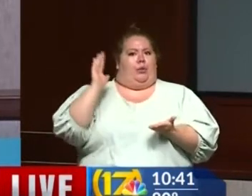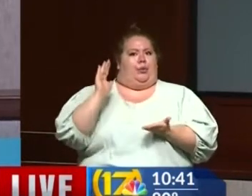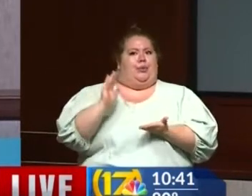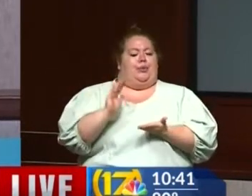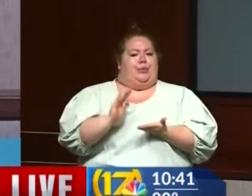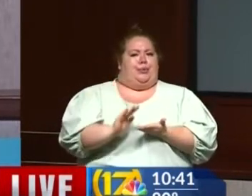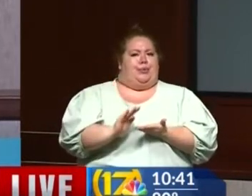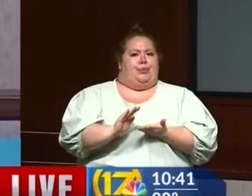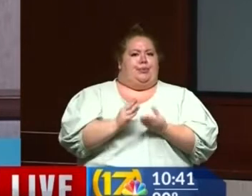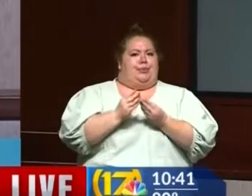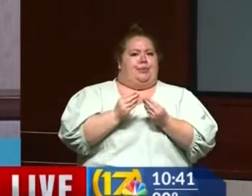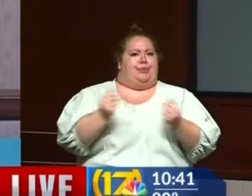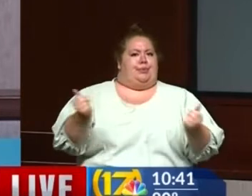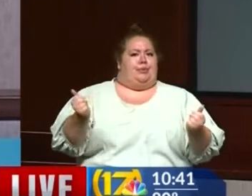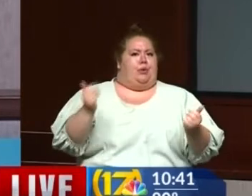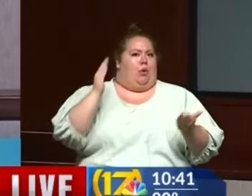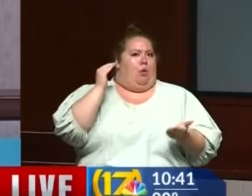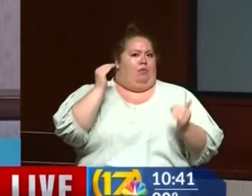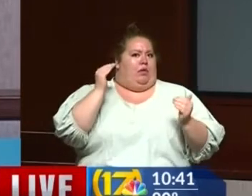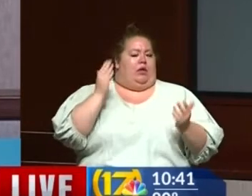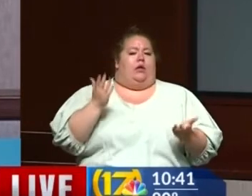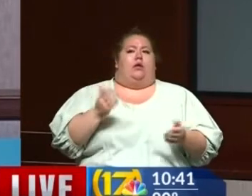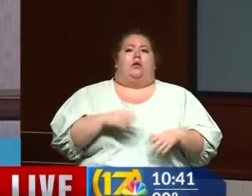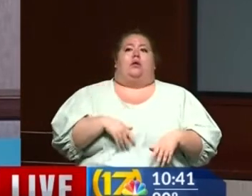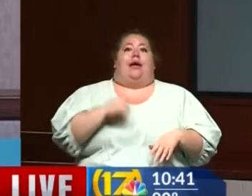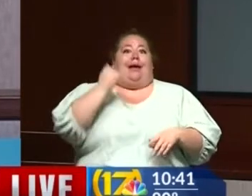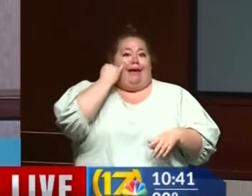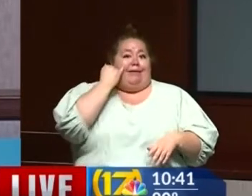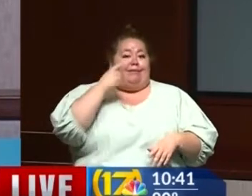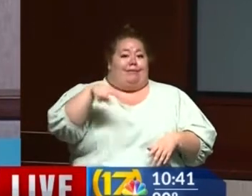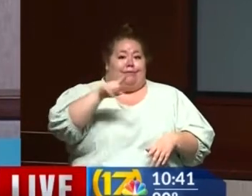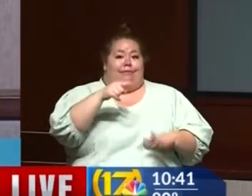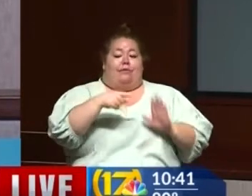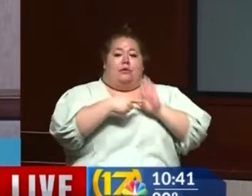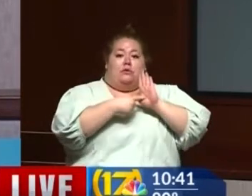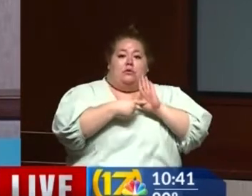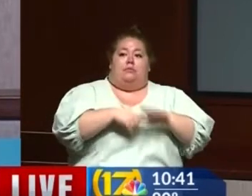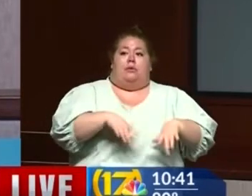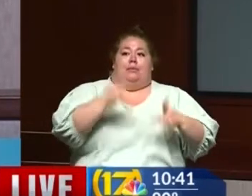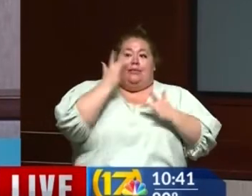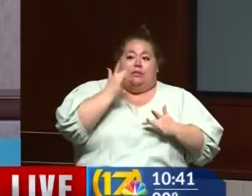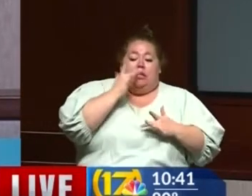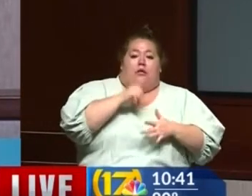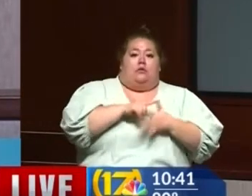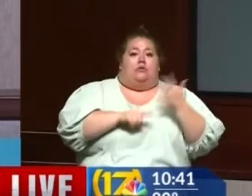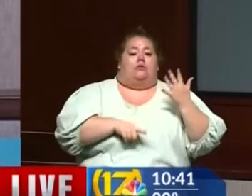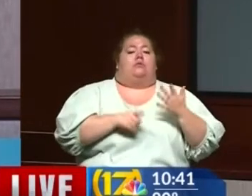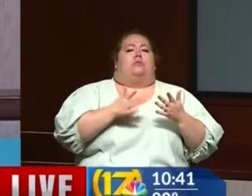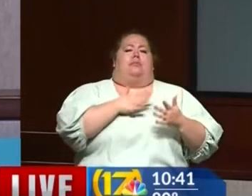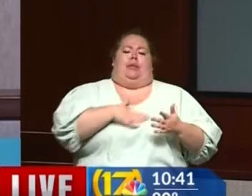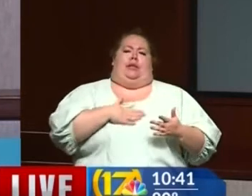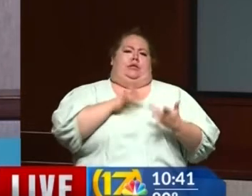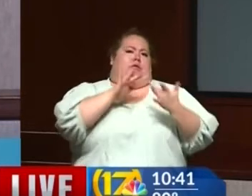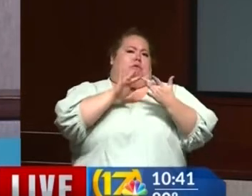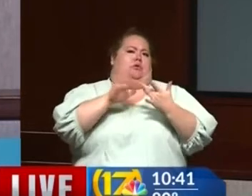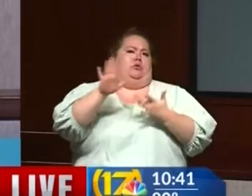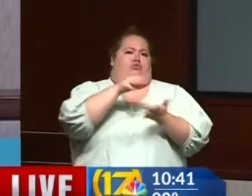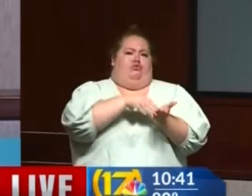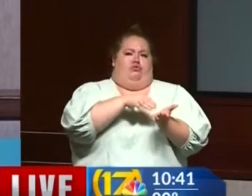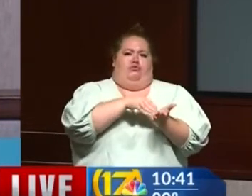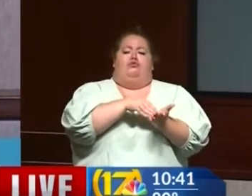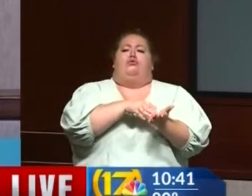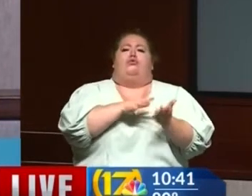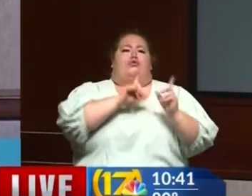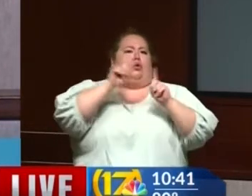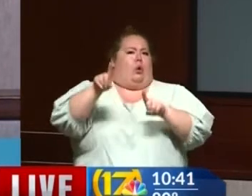encourage people who have symptoms to contact their healthcare provider and to be assessed about whether or not they need testing. We know that the